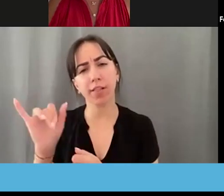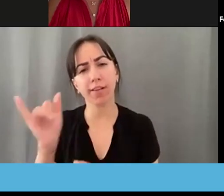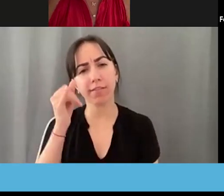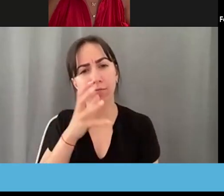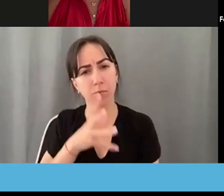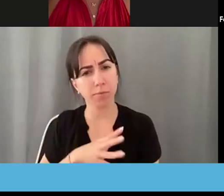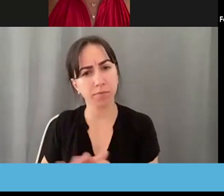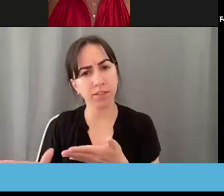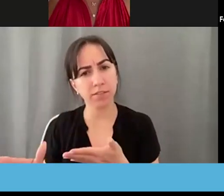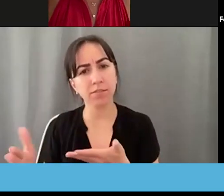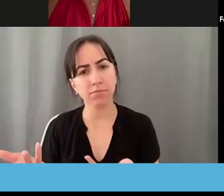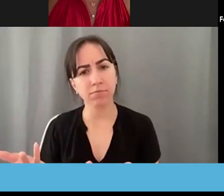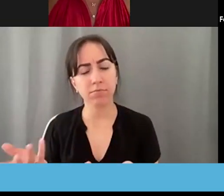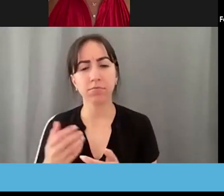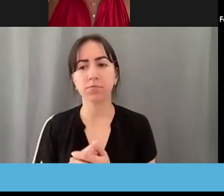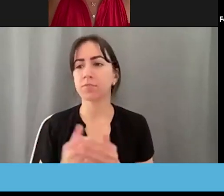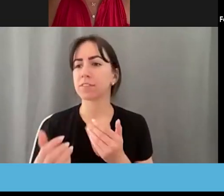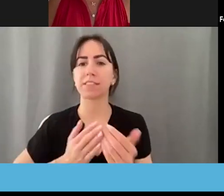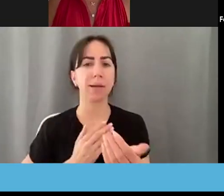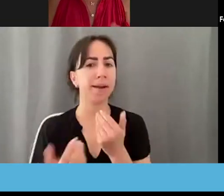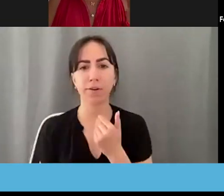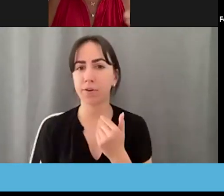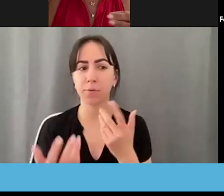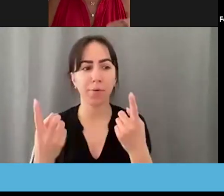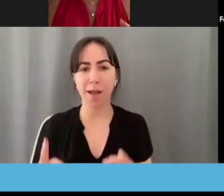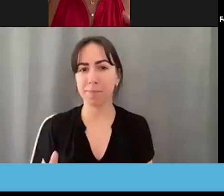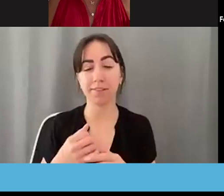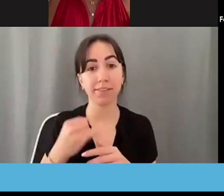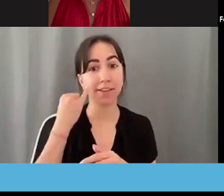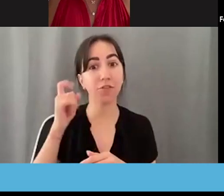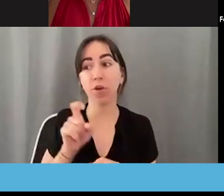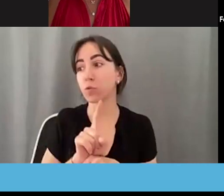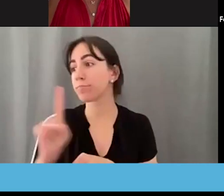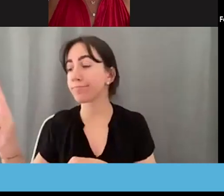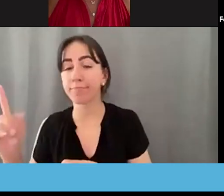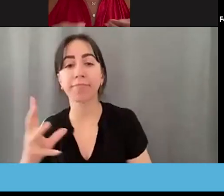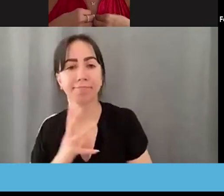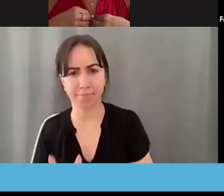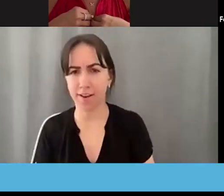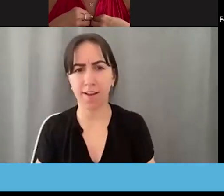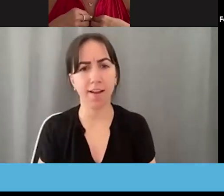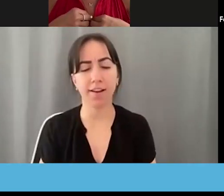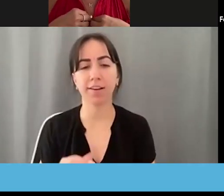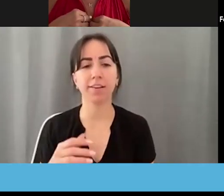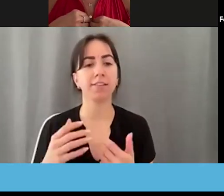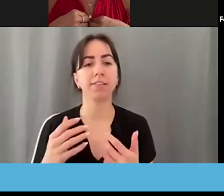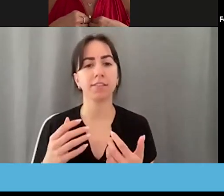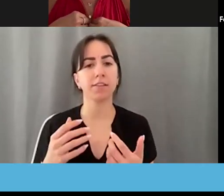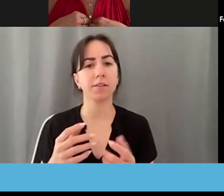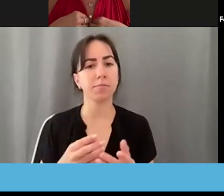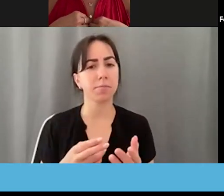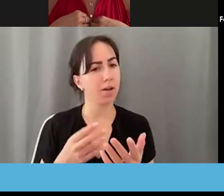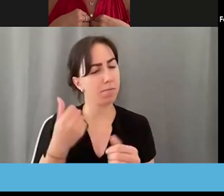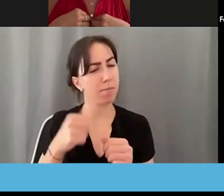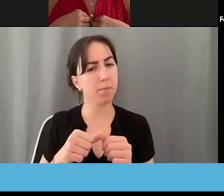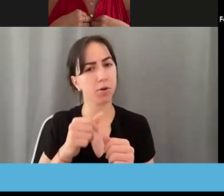That no matter what, if you need to walk away stay true to that